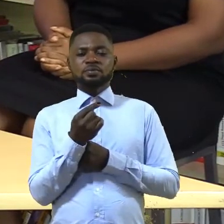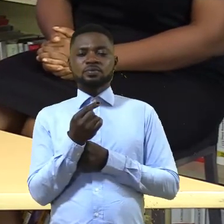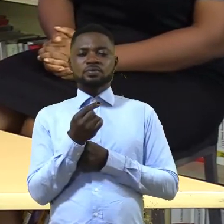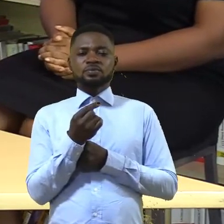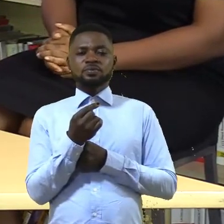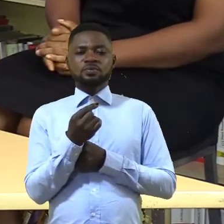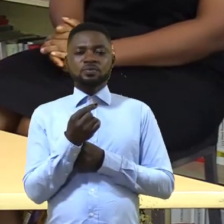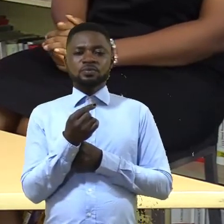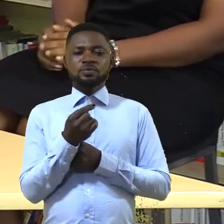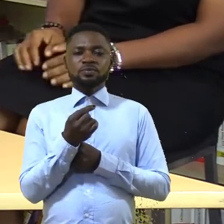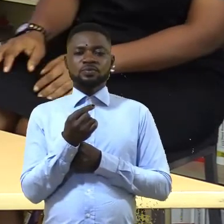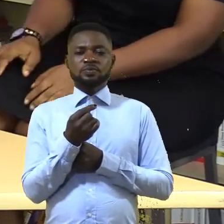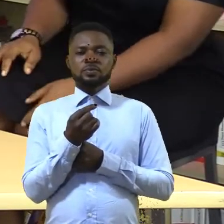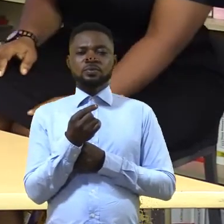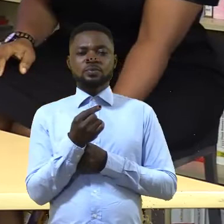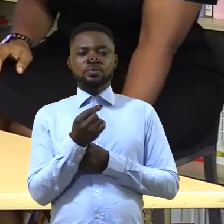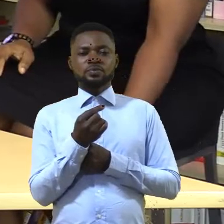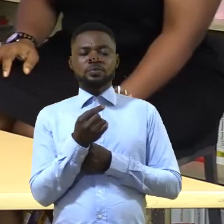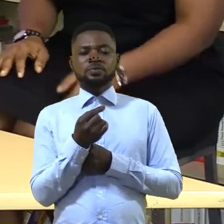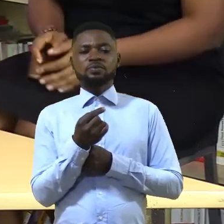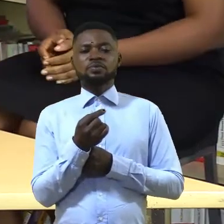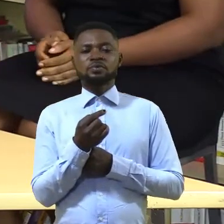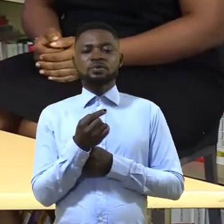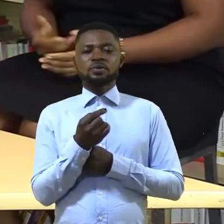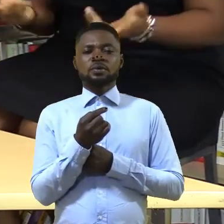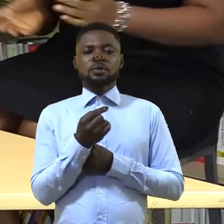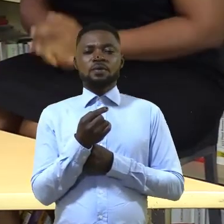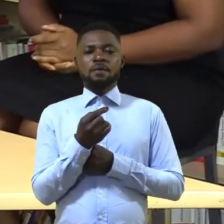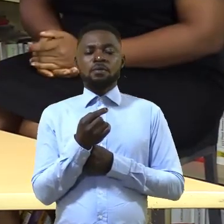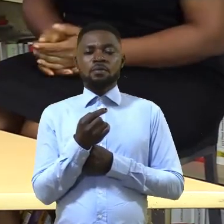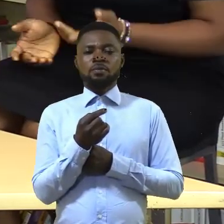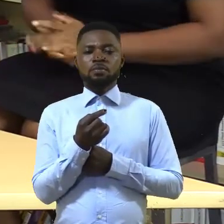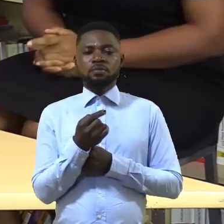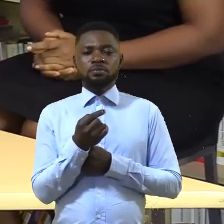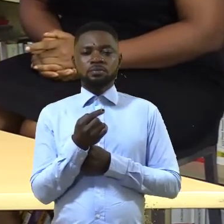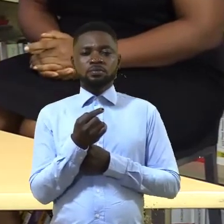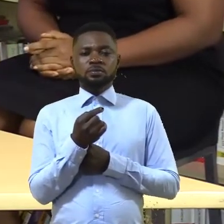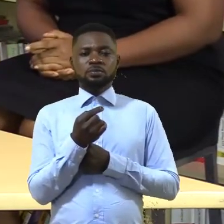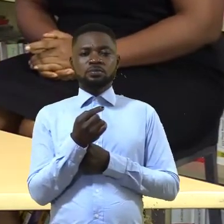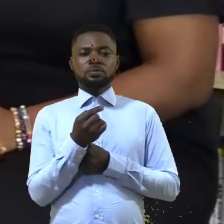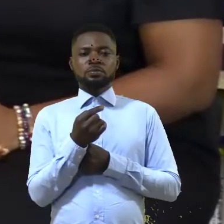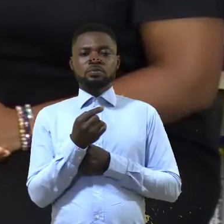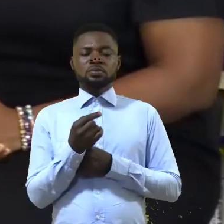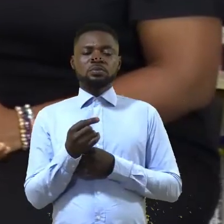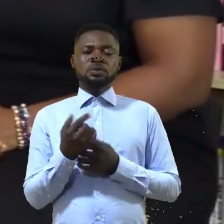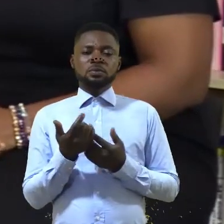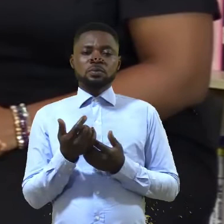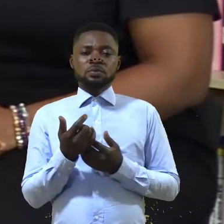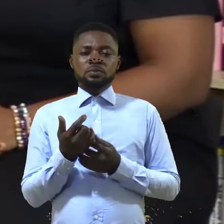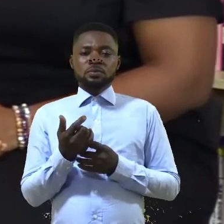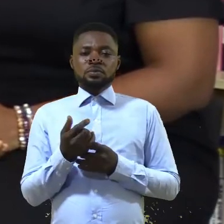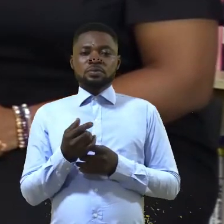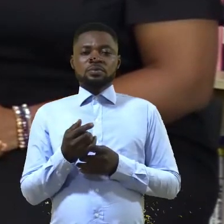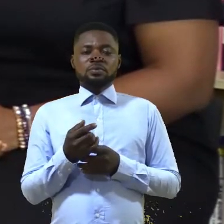Ladies first. Ladies first, after men. Okay, which one? Who is going first? Where will you go first? So let's hear from you.